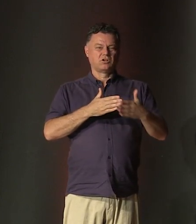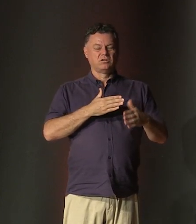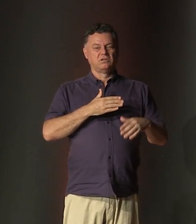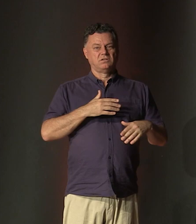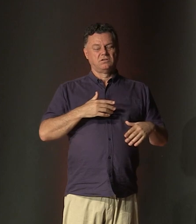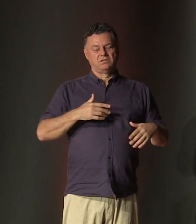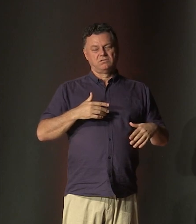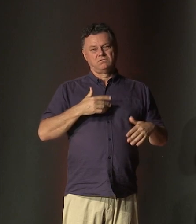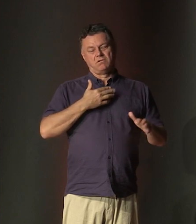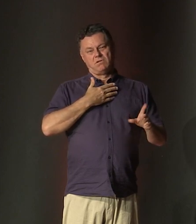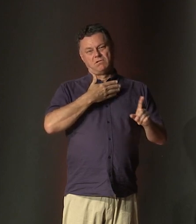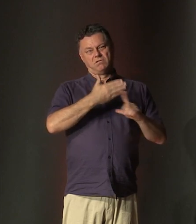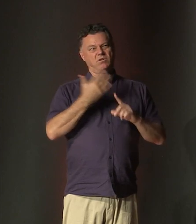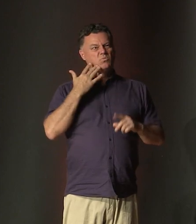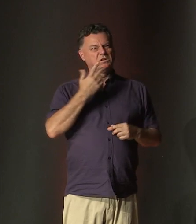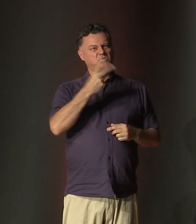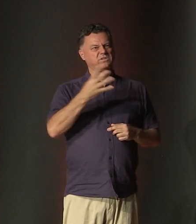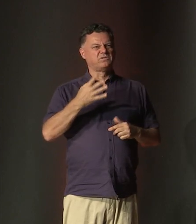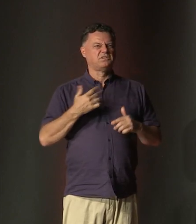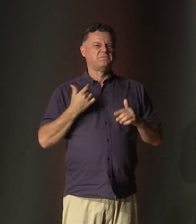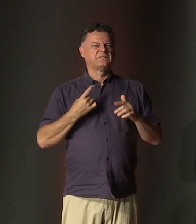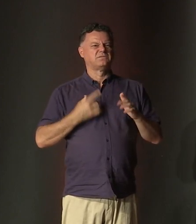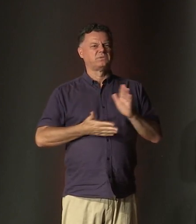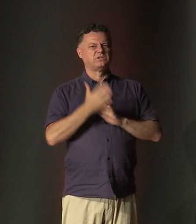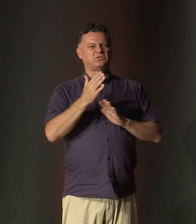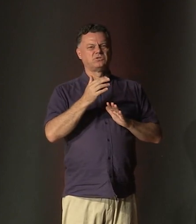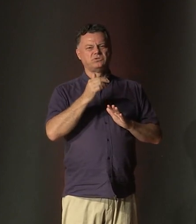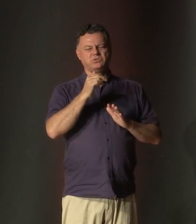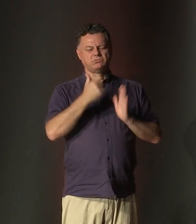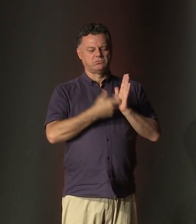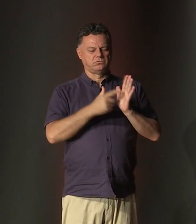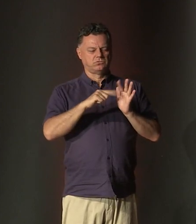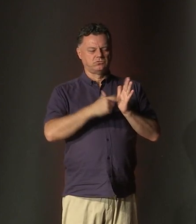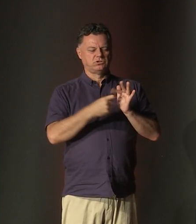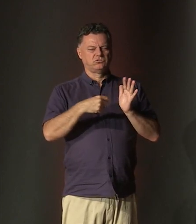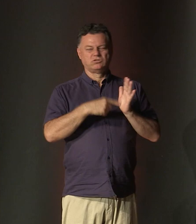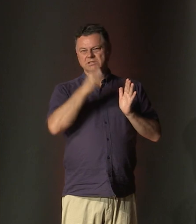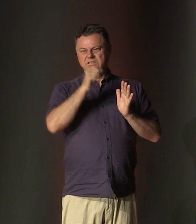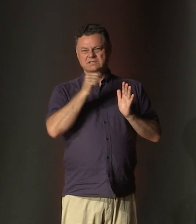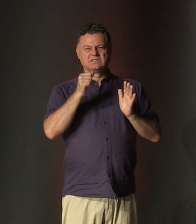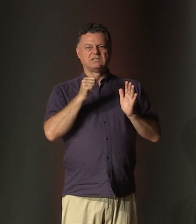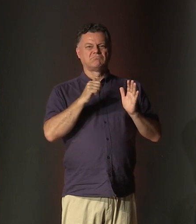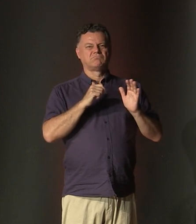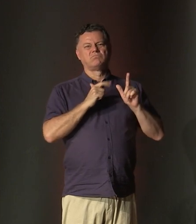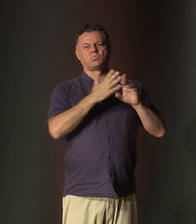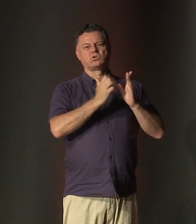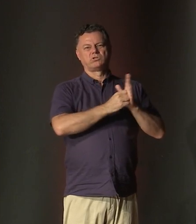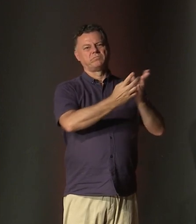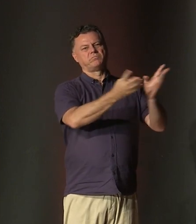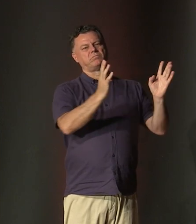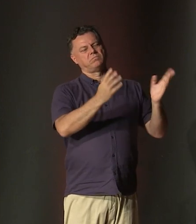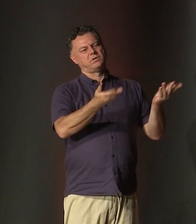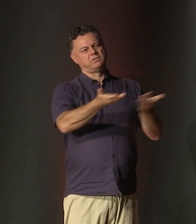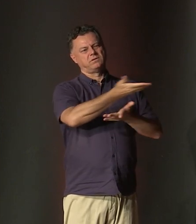2014, when I went on some retreats and some workshops, that I finally began to make sense out of how